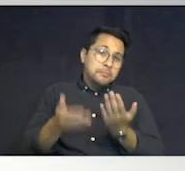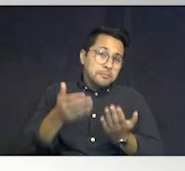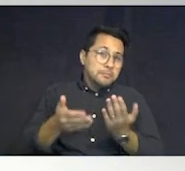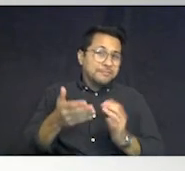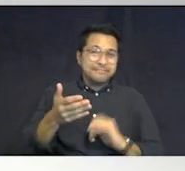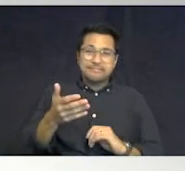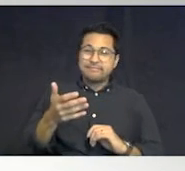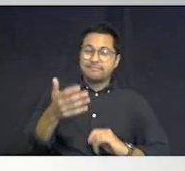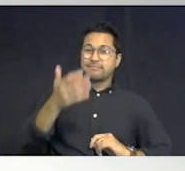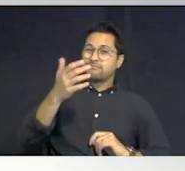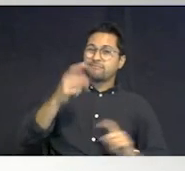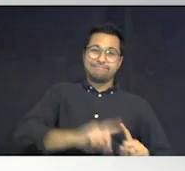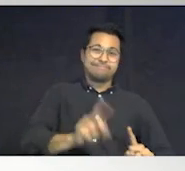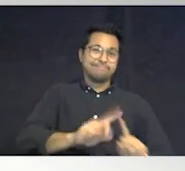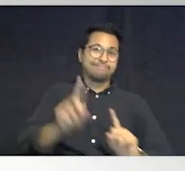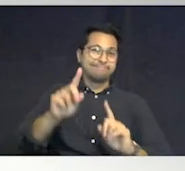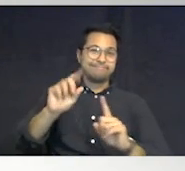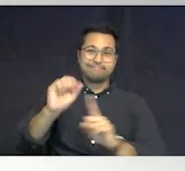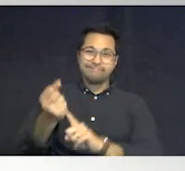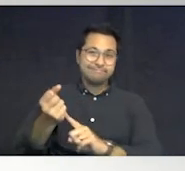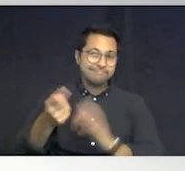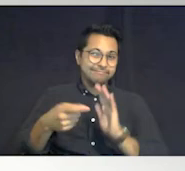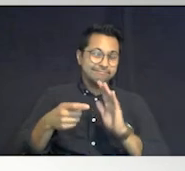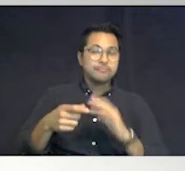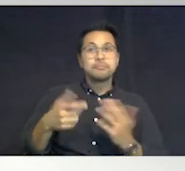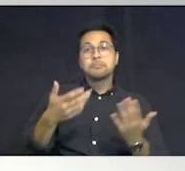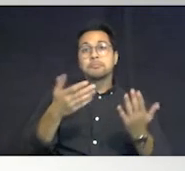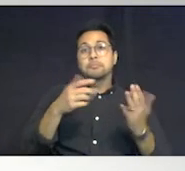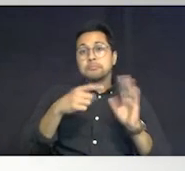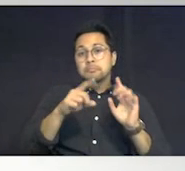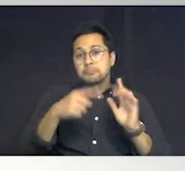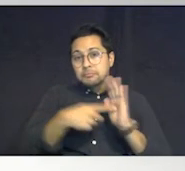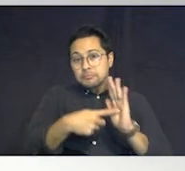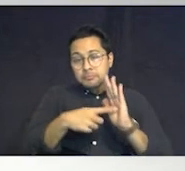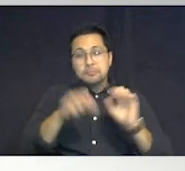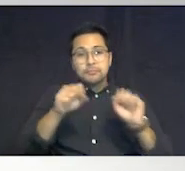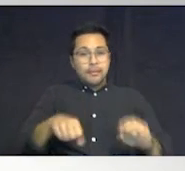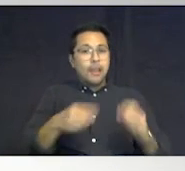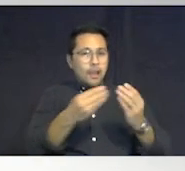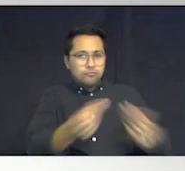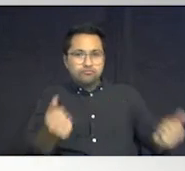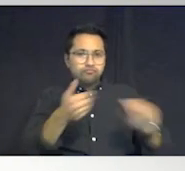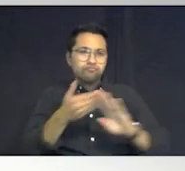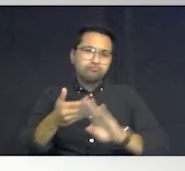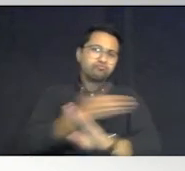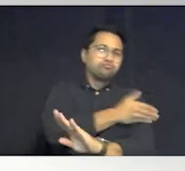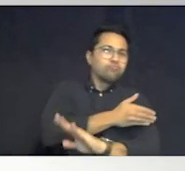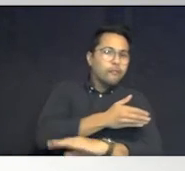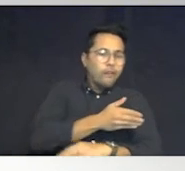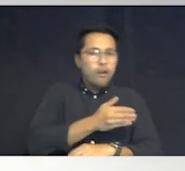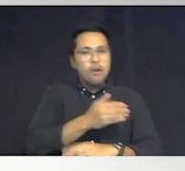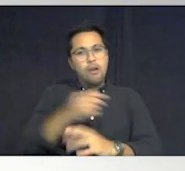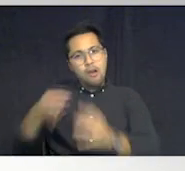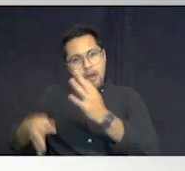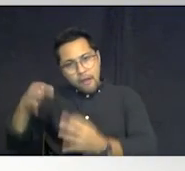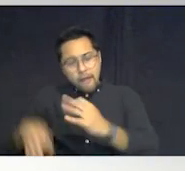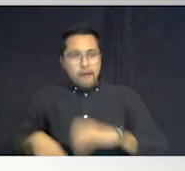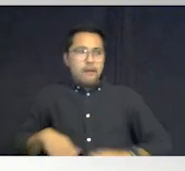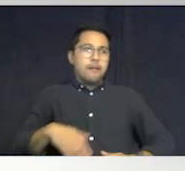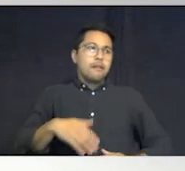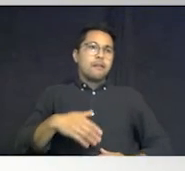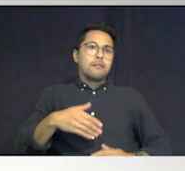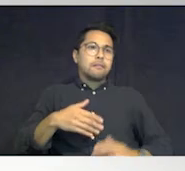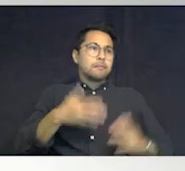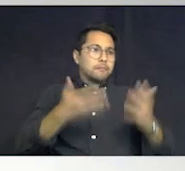different scenarios. For example, the parties can resolve at a resolution session or through other informal means. They may have resolved through